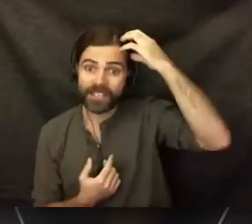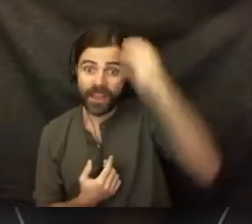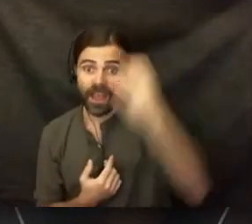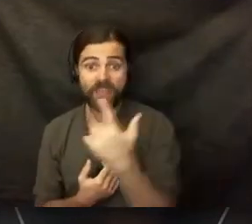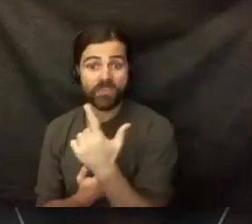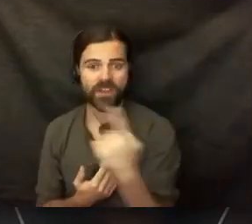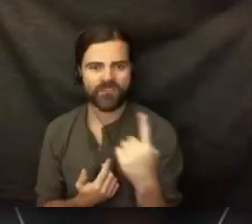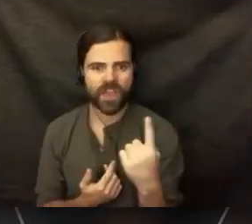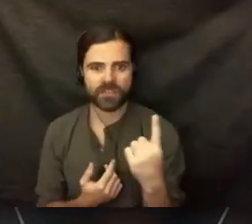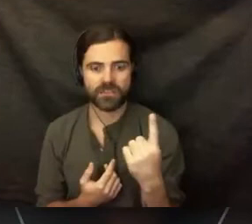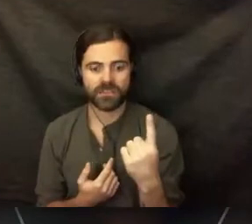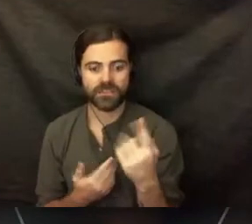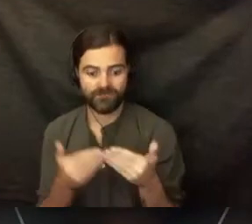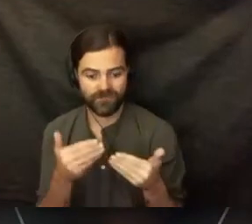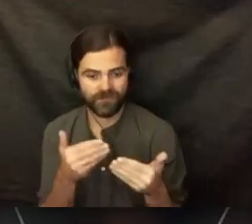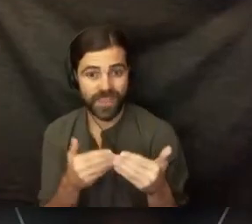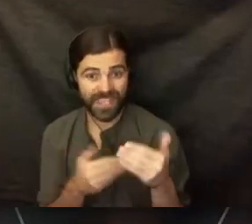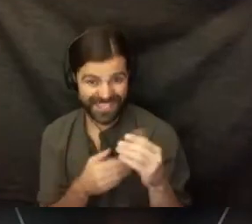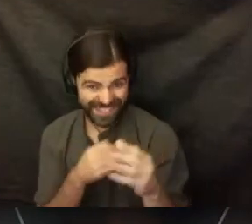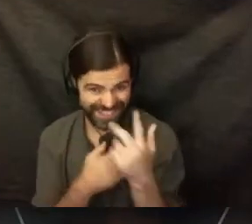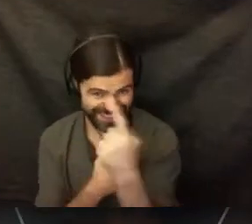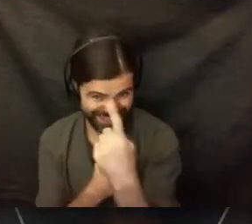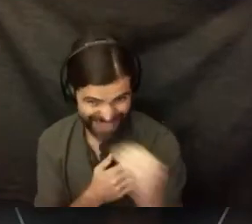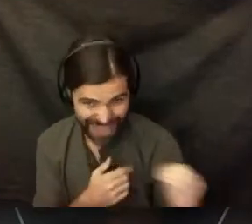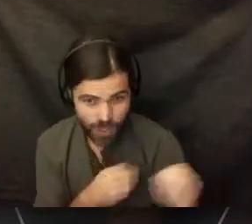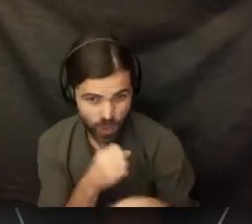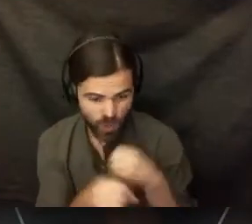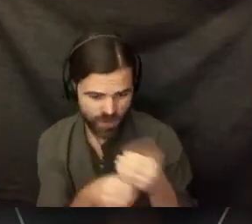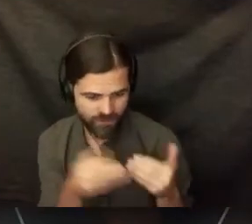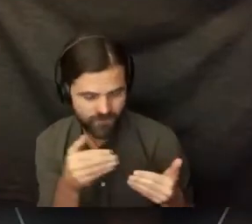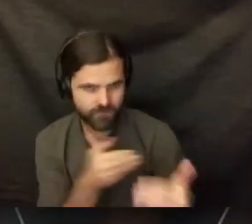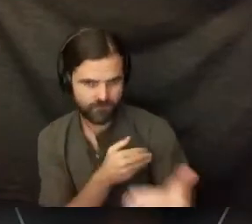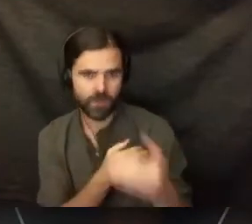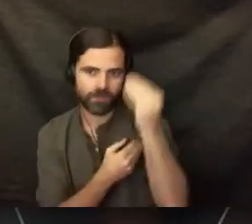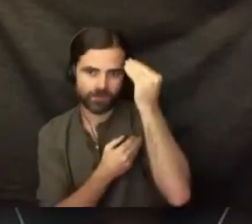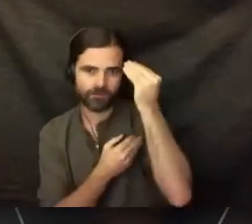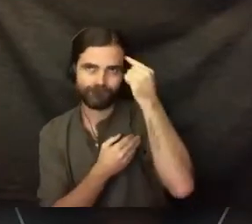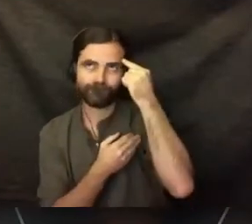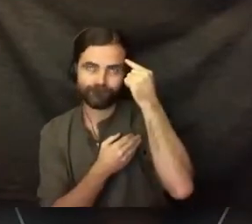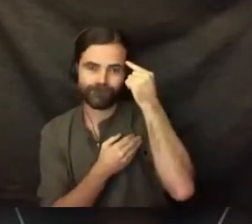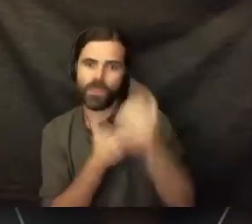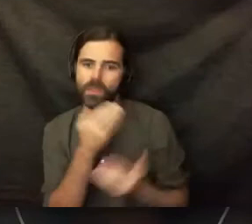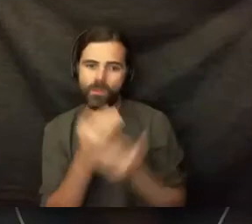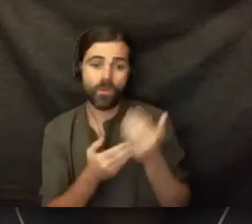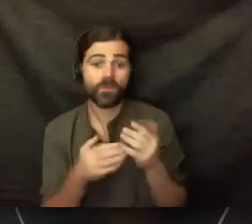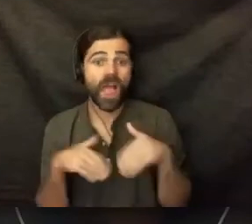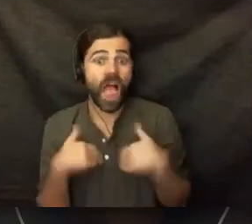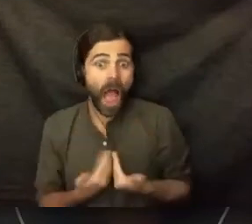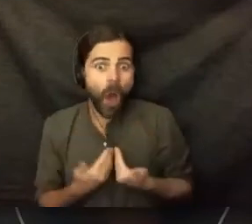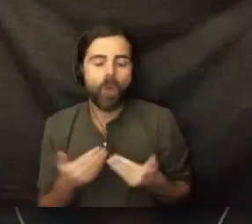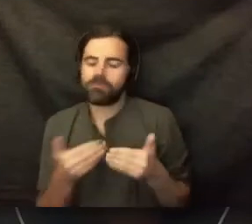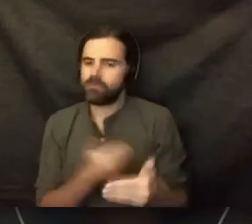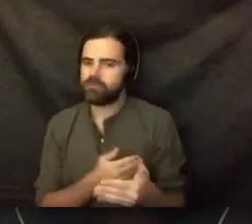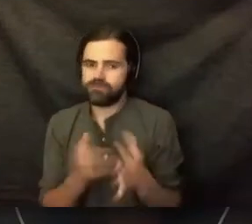create rent-seeking systems under the guise of social enterprise. So how do we do that is going to be really key. And we're going to have to engineer